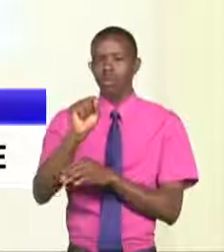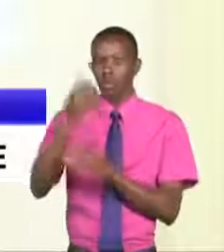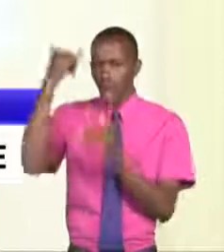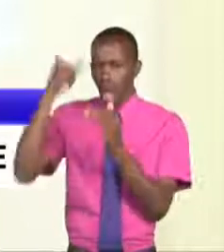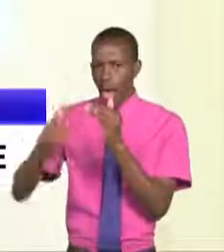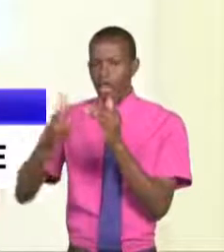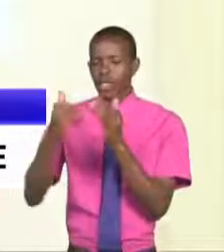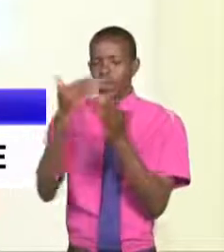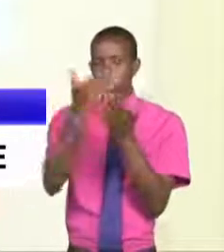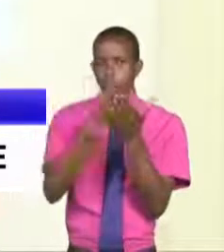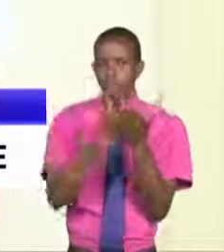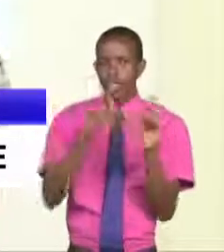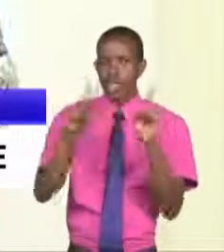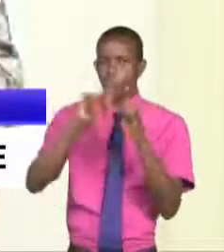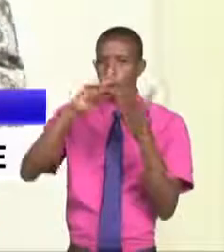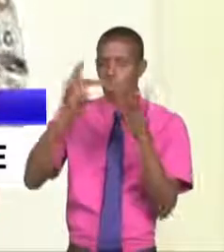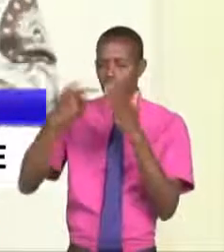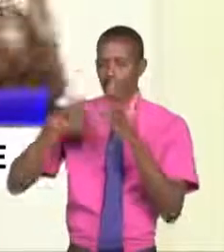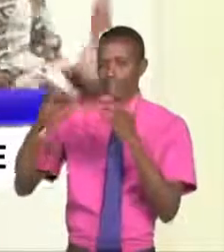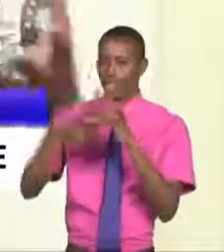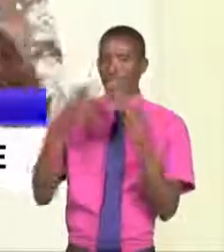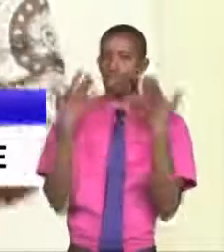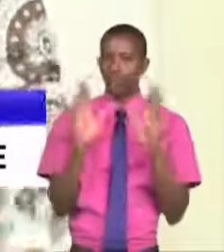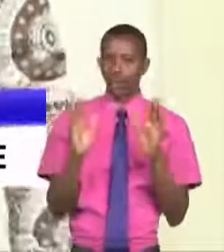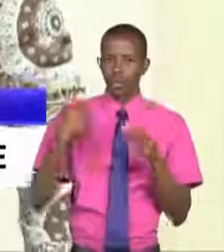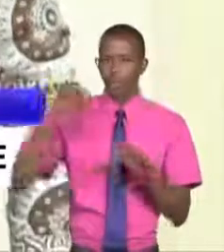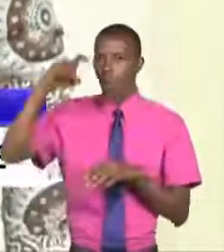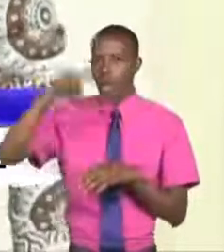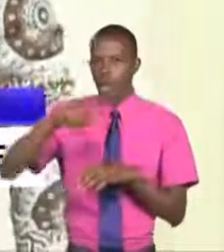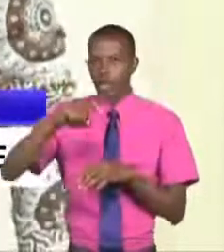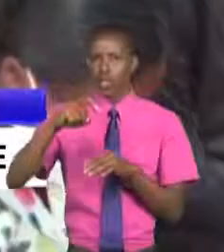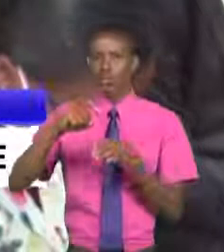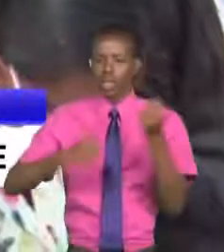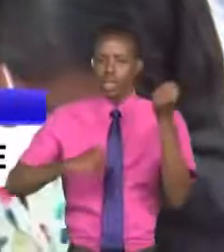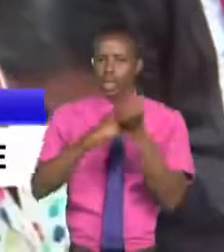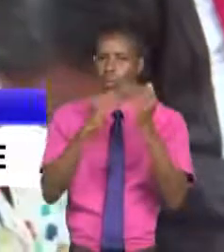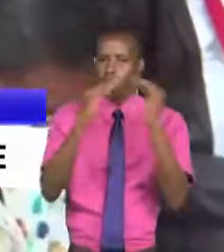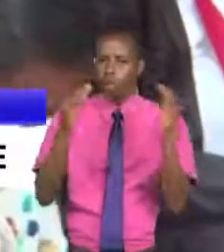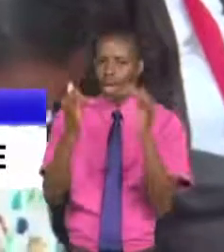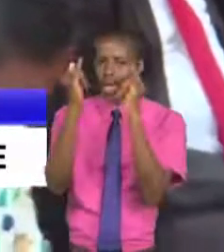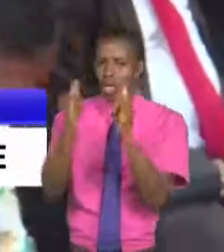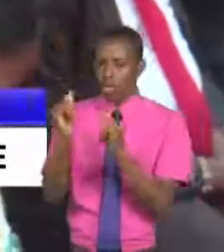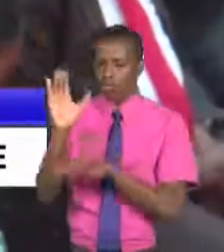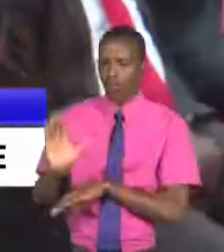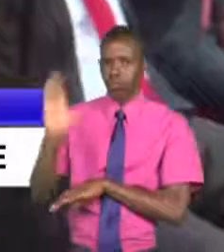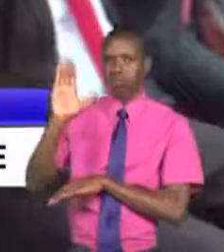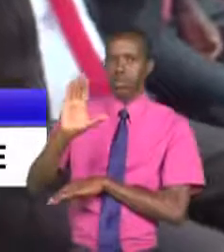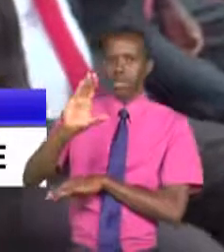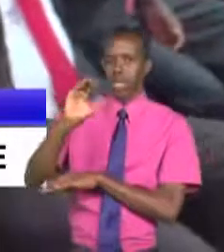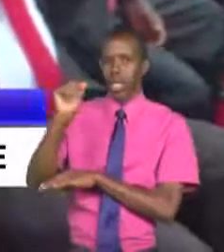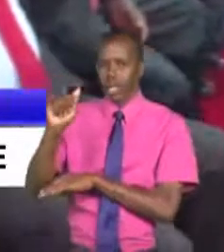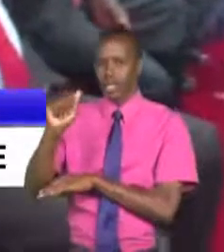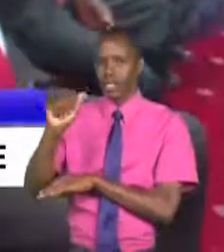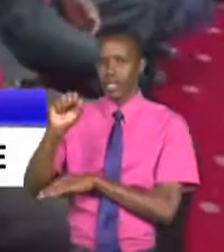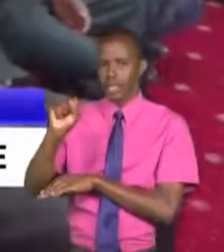the programs and projects that we have already started, that we need to give them additional support. The newly sworn-in CASs include Eric